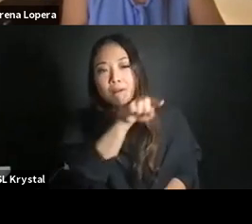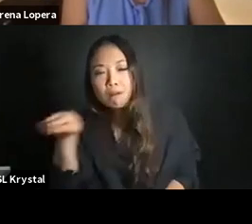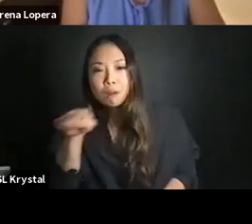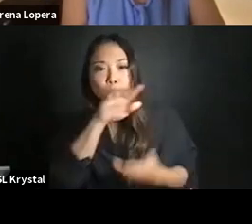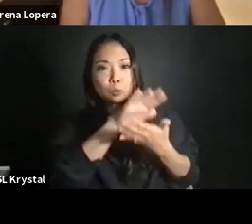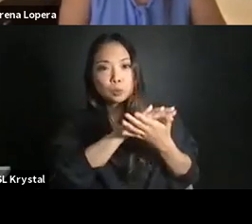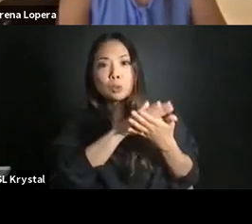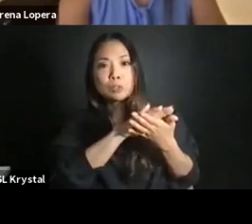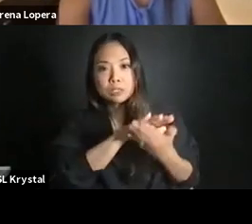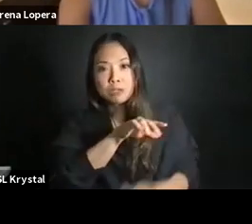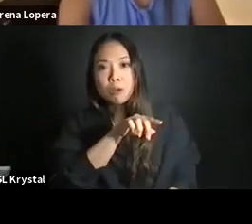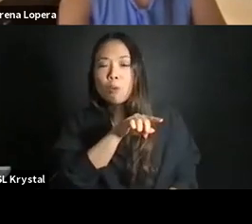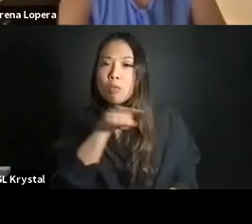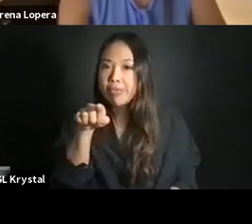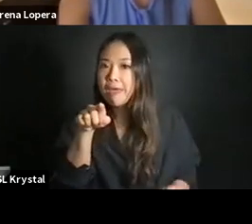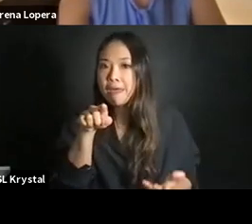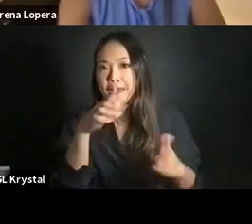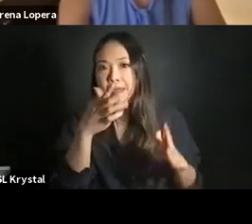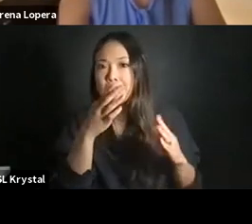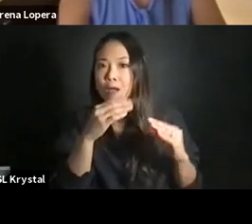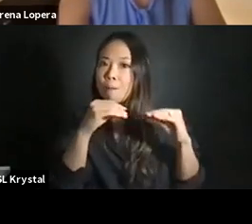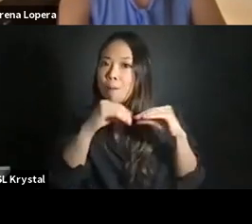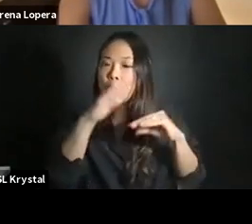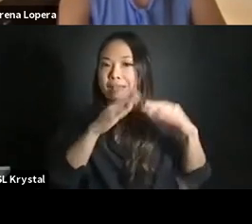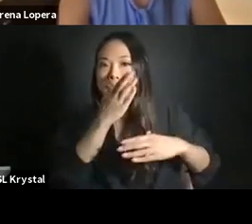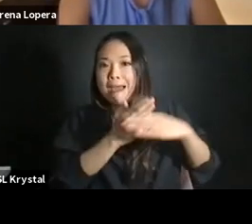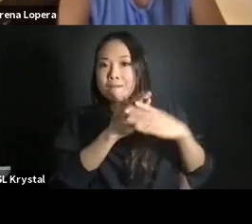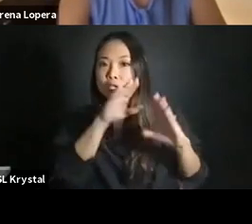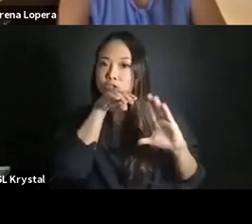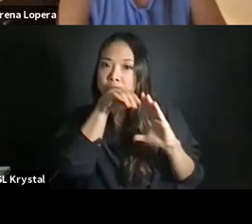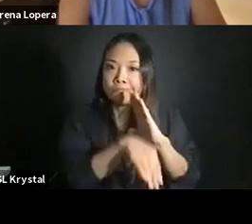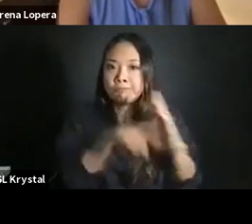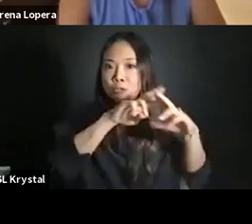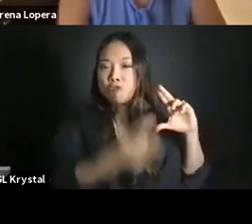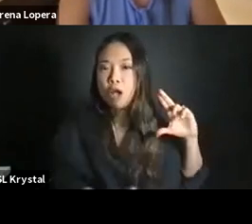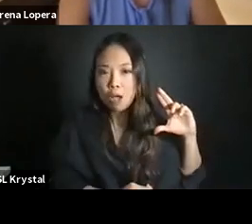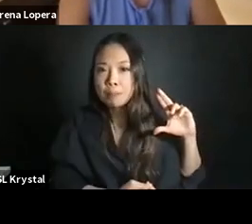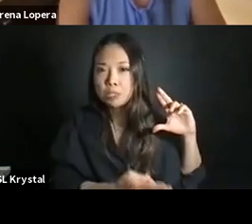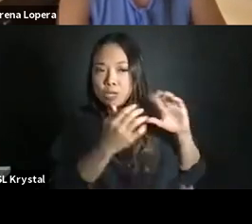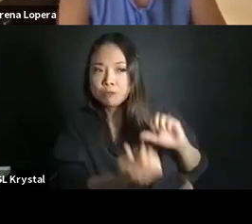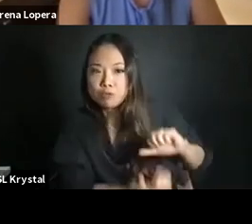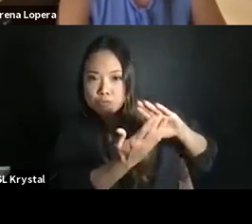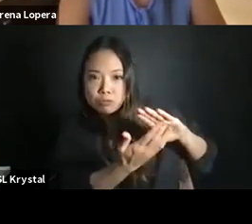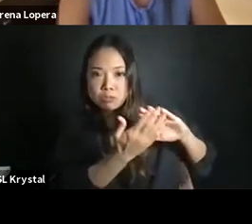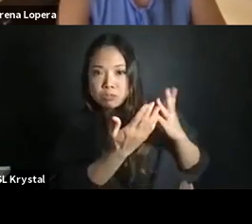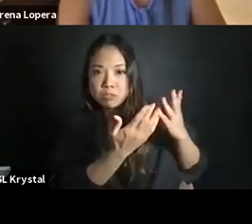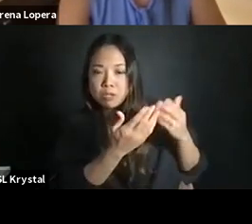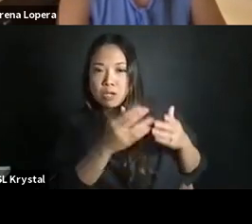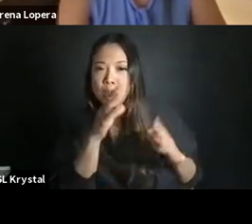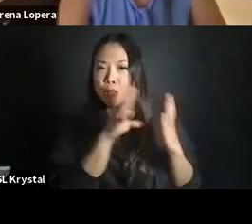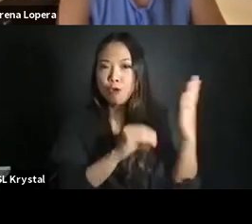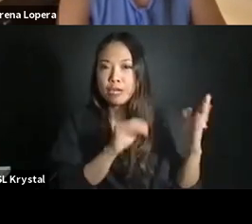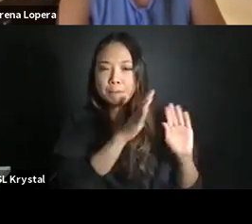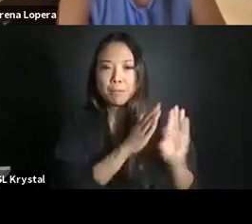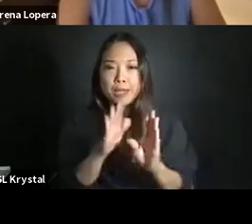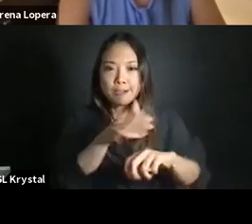subject to larger than average drops and what the learning plan is i look forward to getting that material i know that you're working on that but